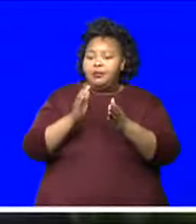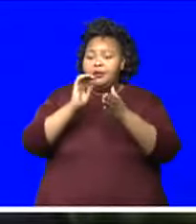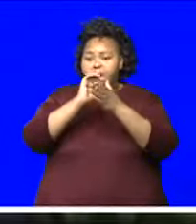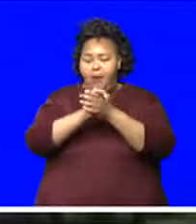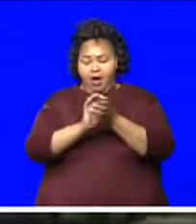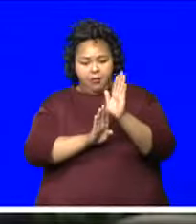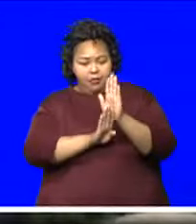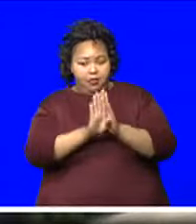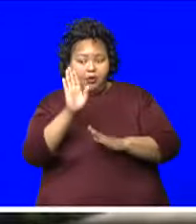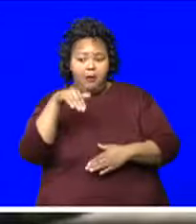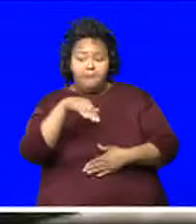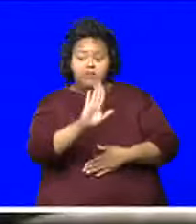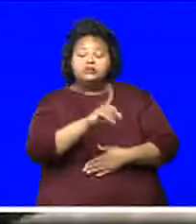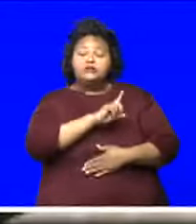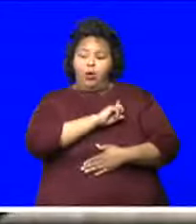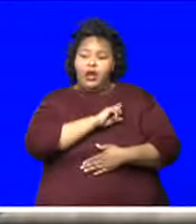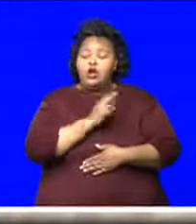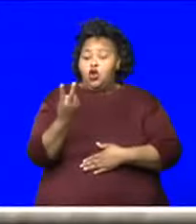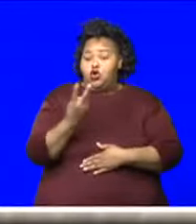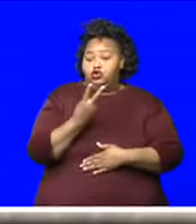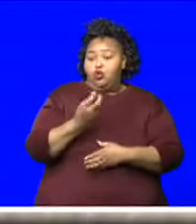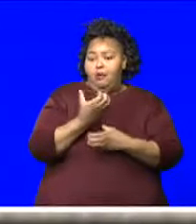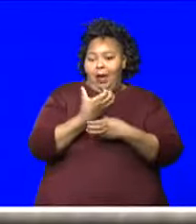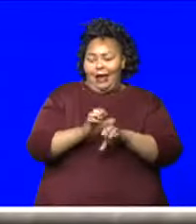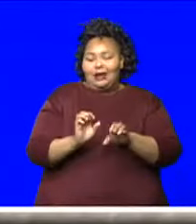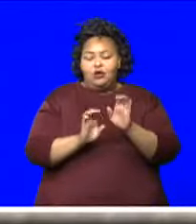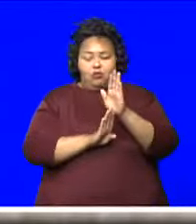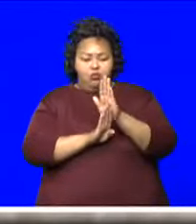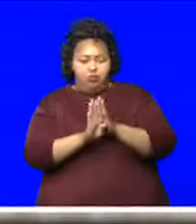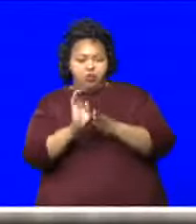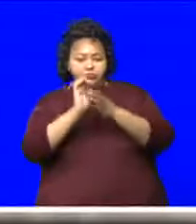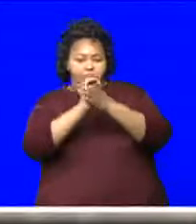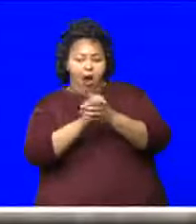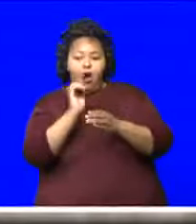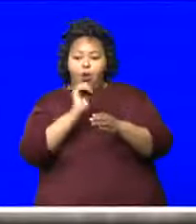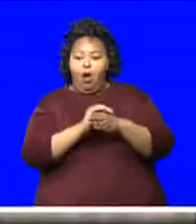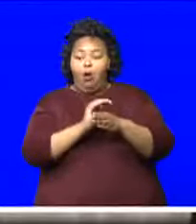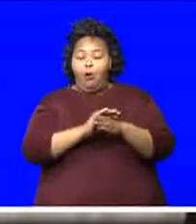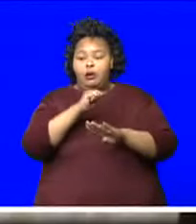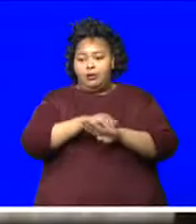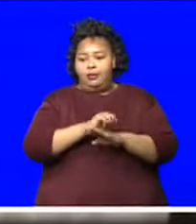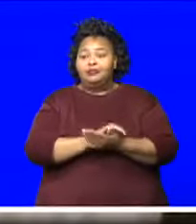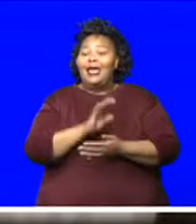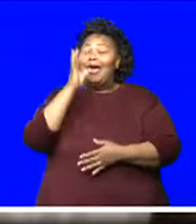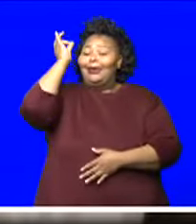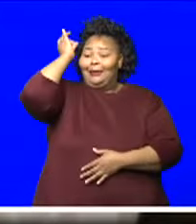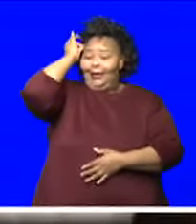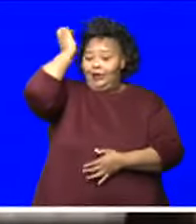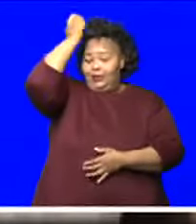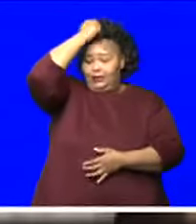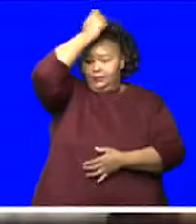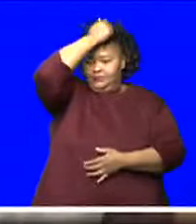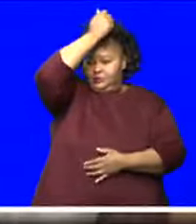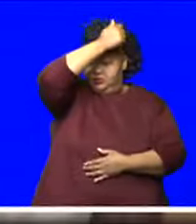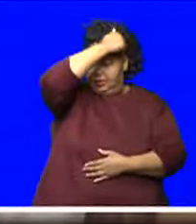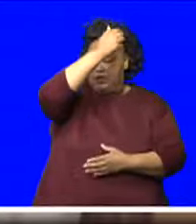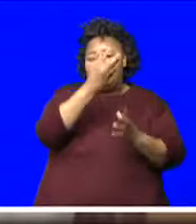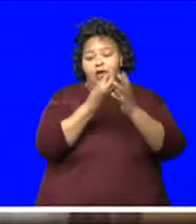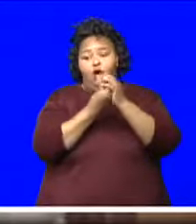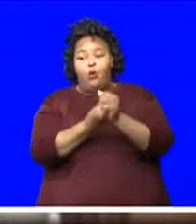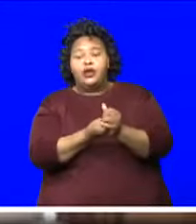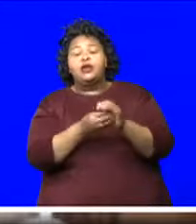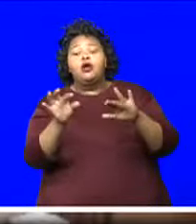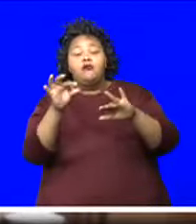lamabili kufanele atithuthukise kude kuthi abambisane kangcono. Kulolu hambo lwayo lwaseSingapore, ingwenyama yemaswati isingathwe inkosikati